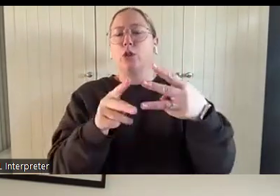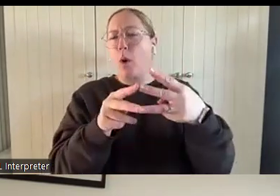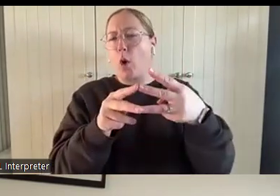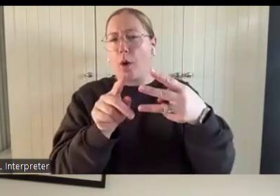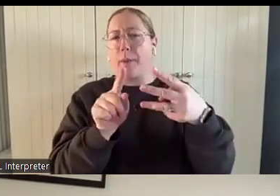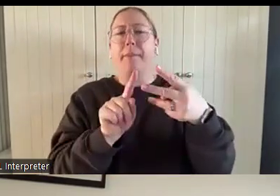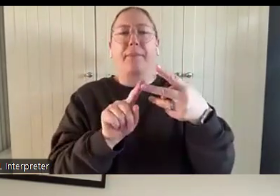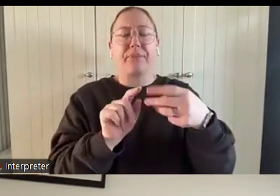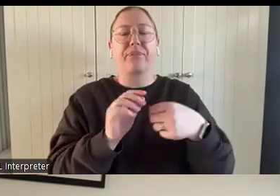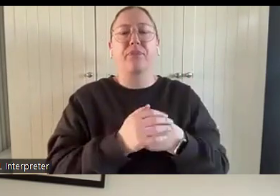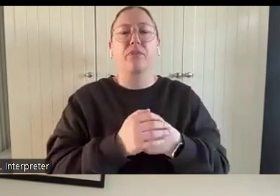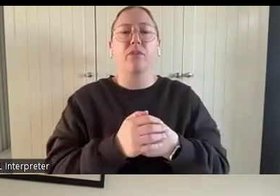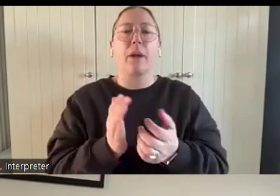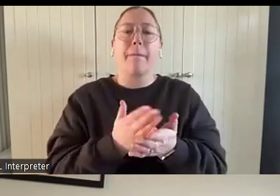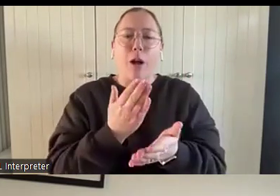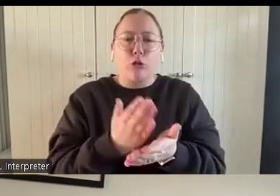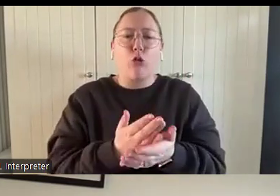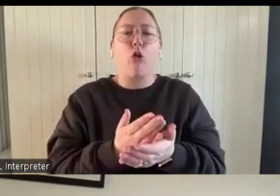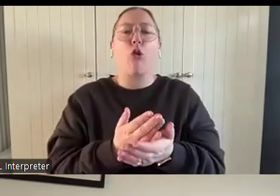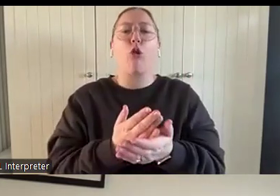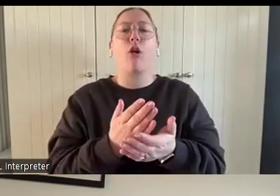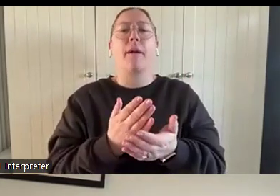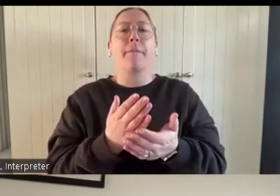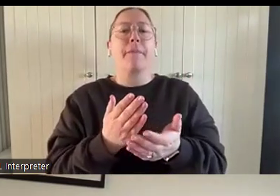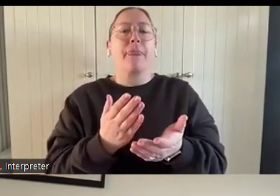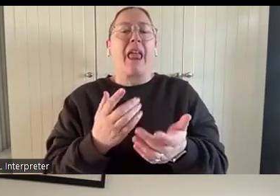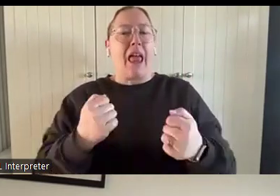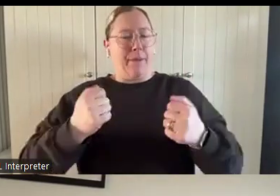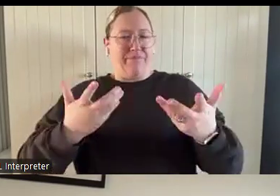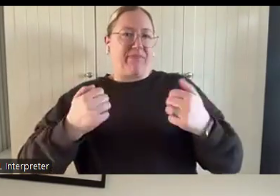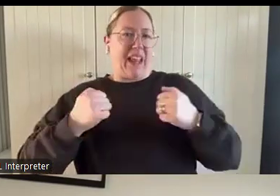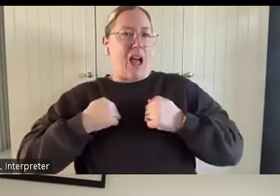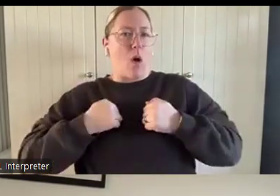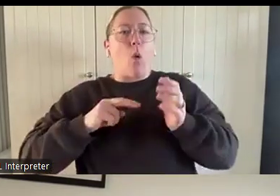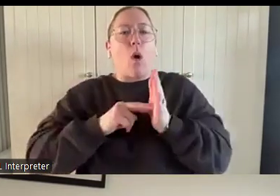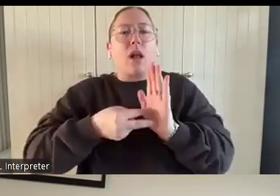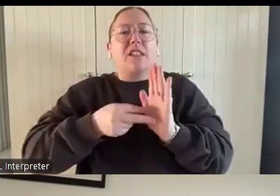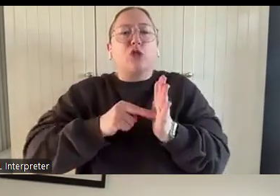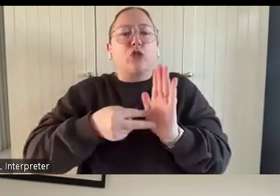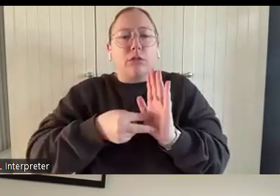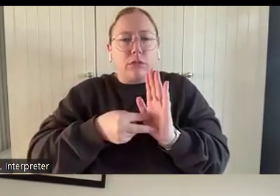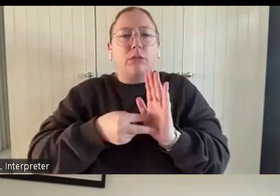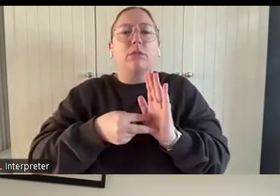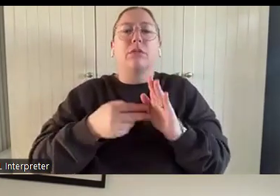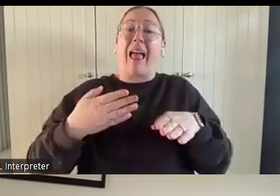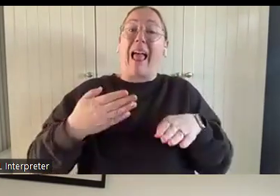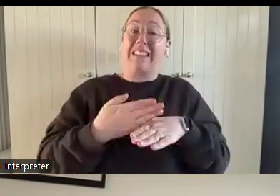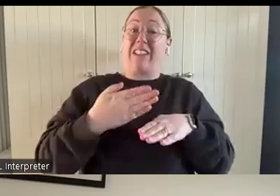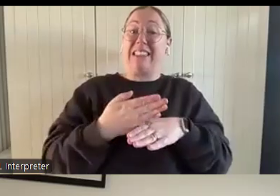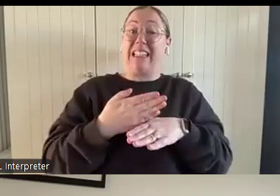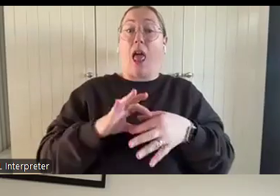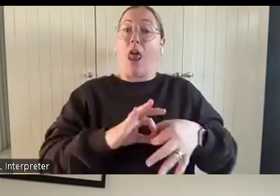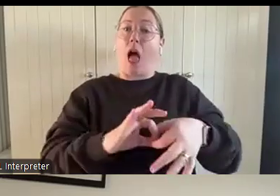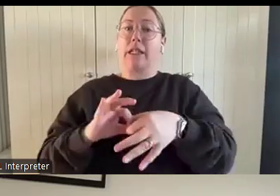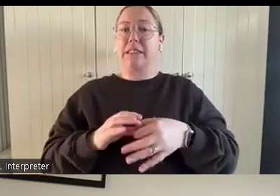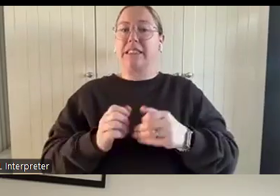get buy-in around the ways of working. So our organisations, Activity Alliance and Sport for Confidence, have cultures that